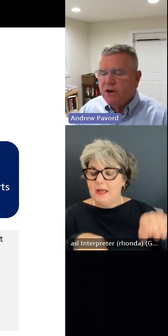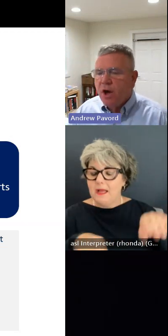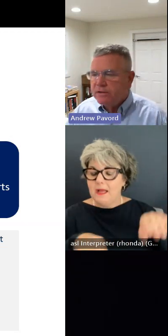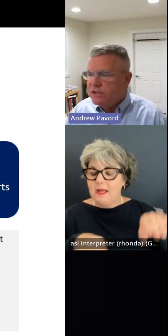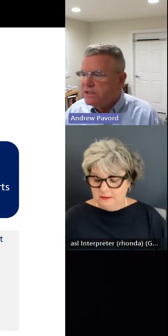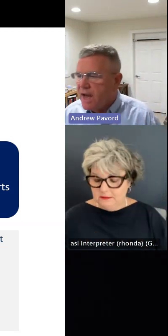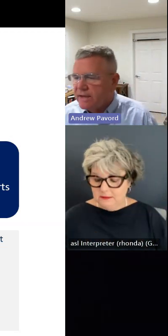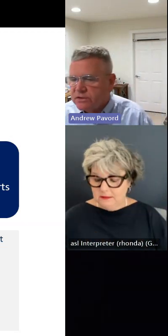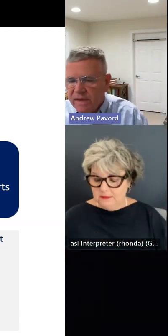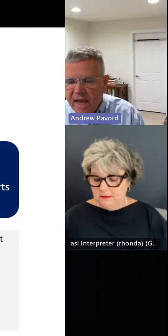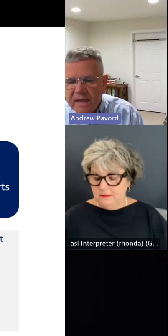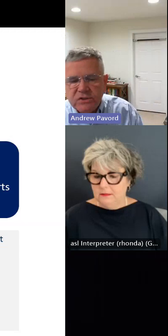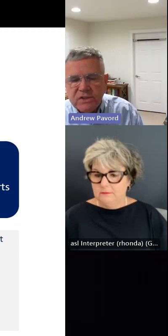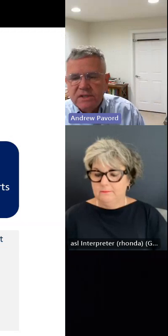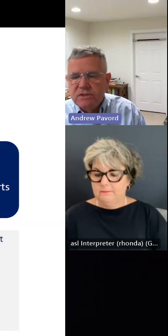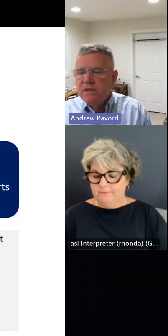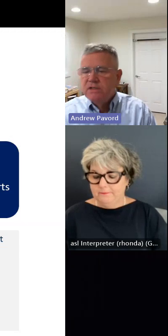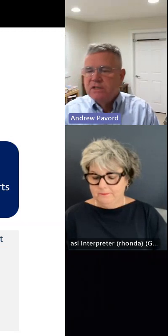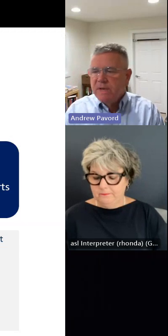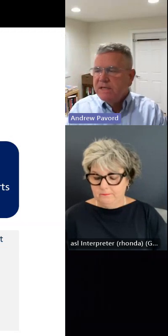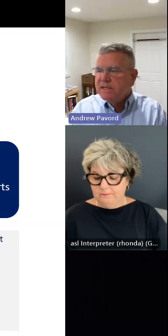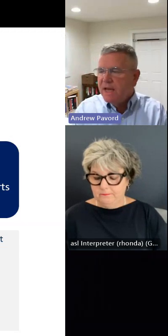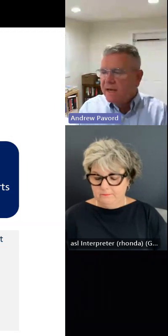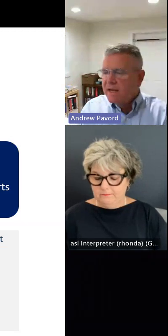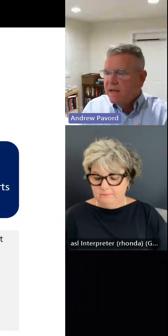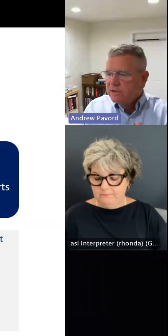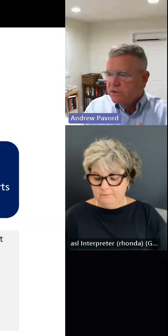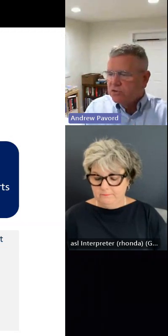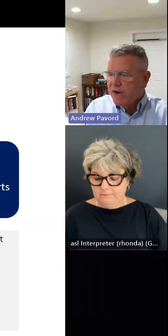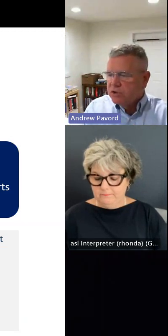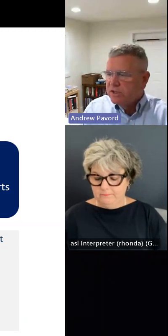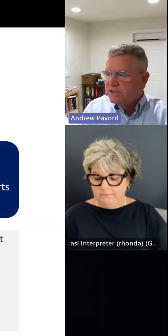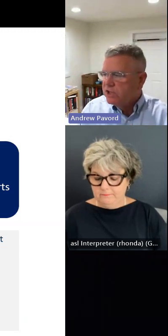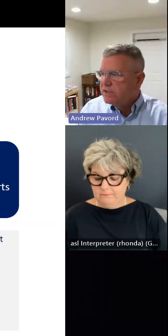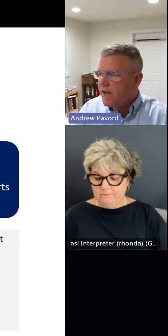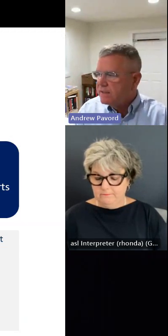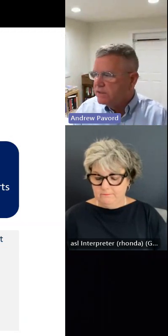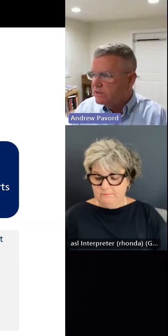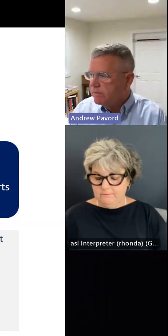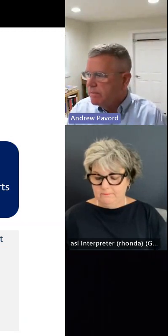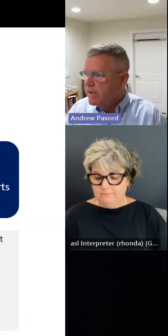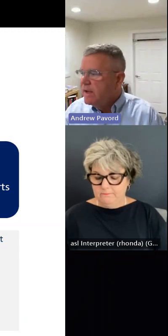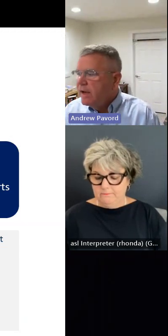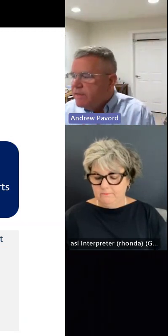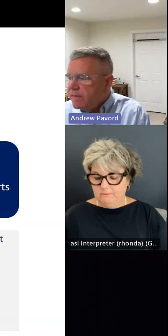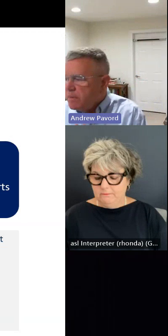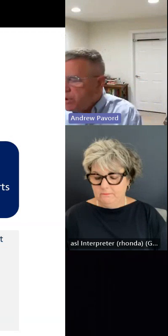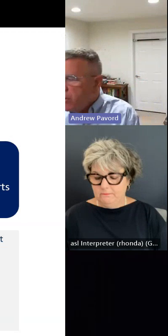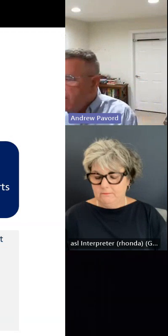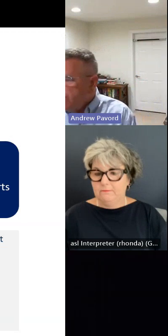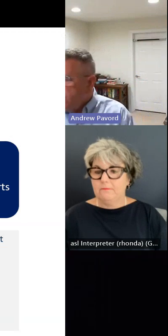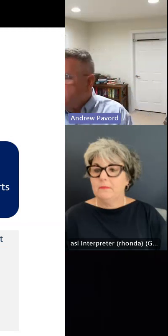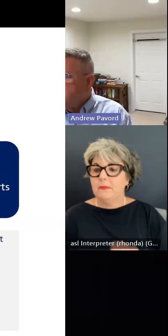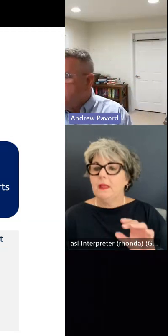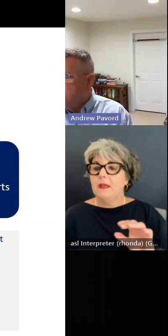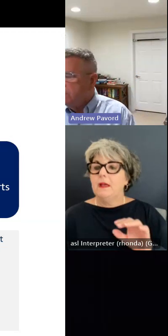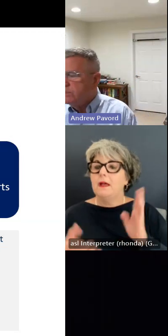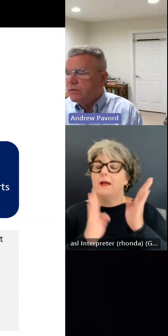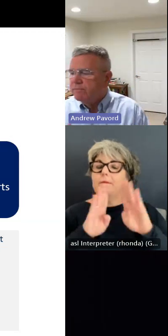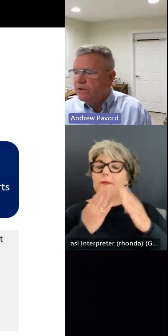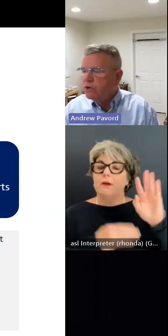it's commonly called GTAS. So the agencies submit data to Treasury's GTAS system. Then the Bureau of